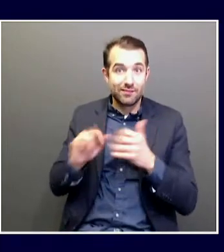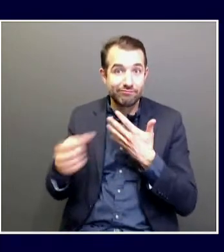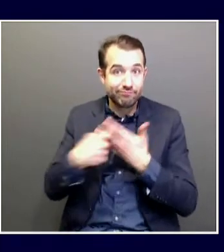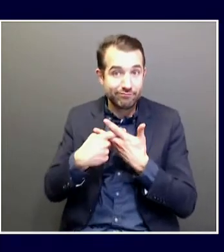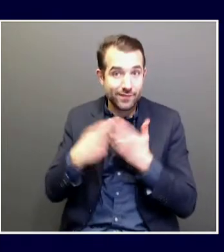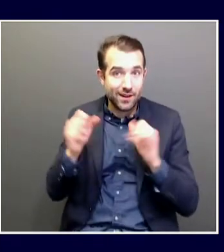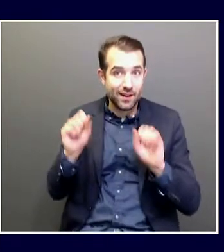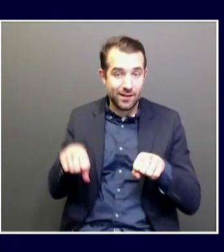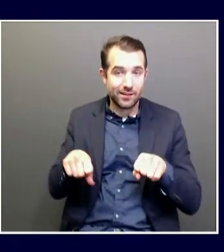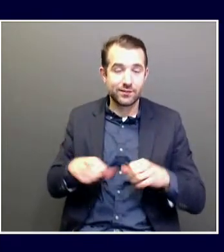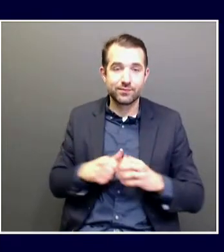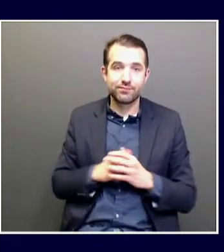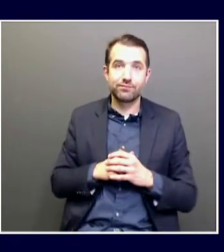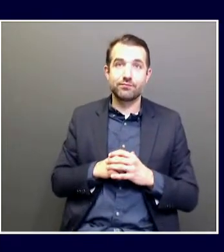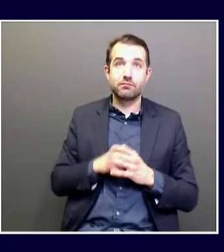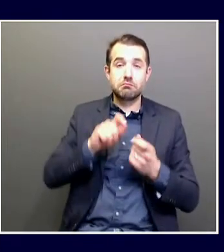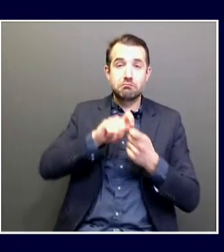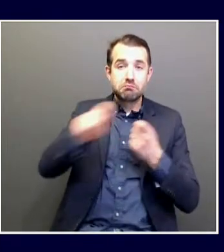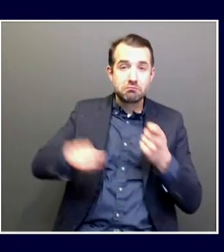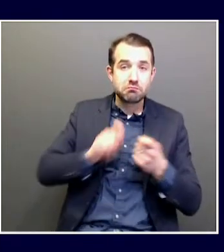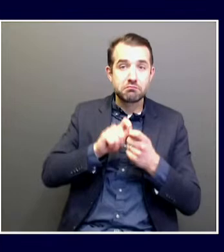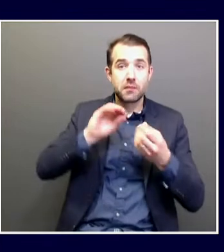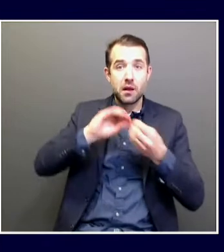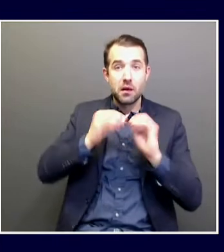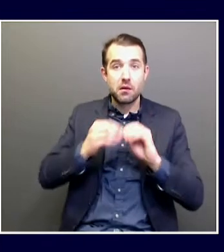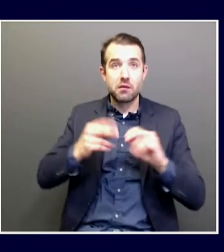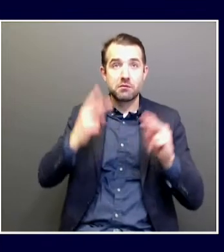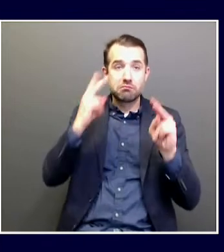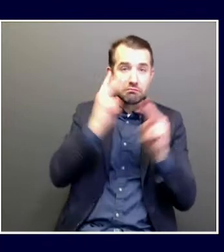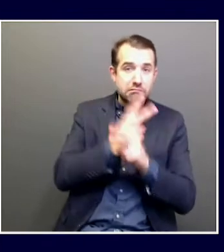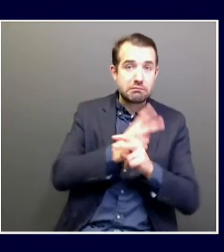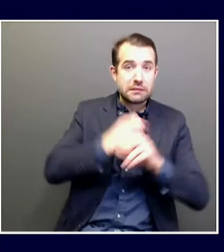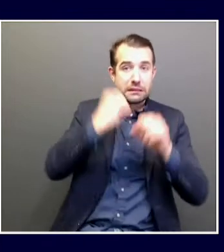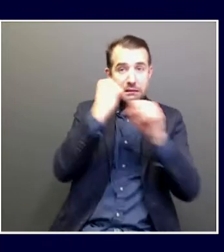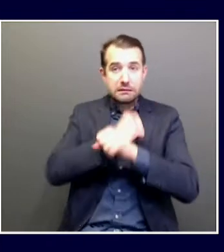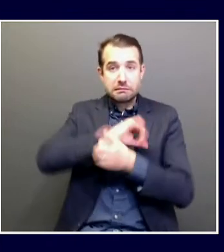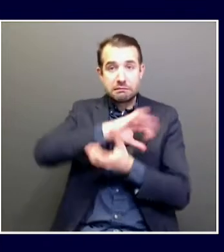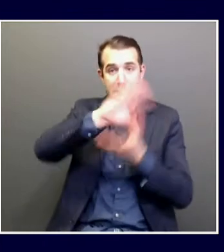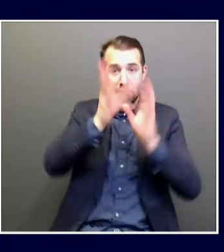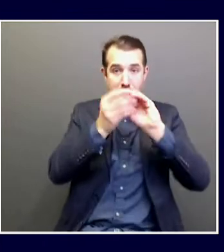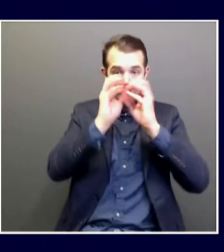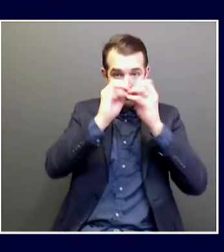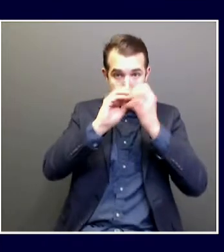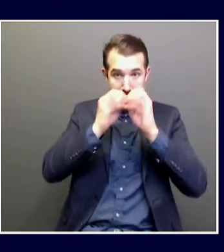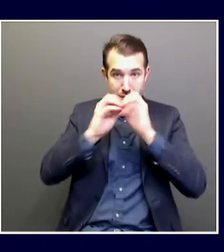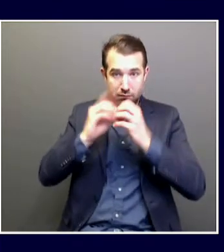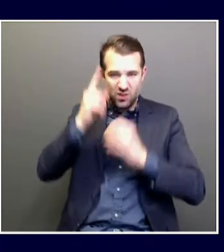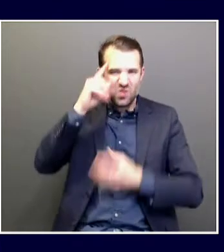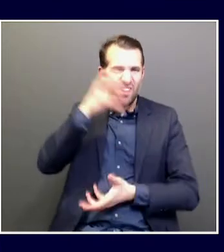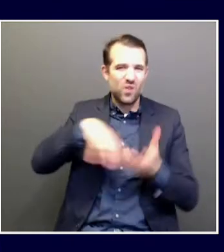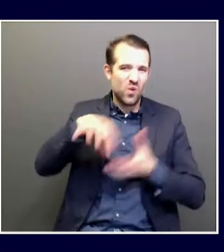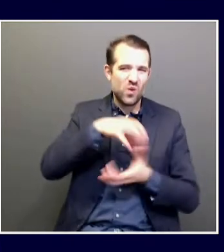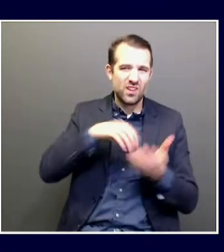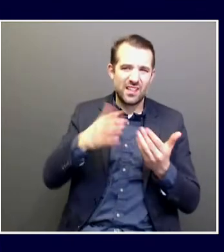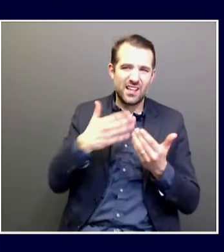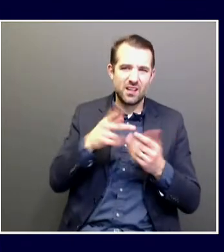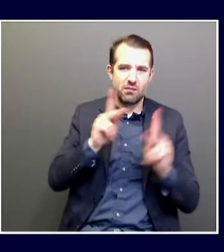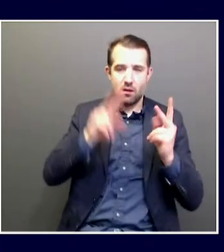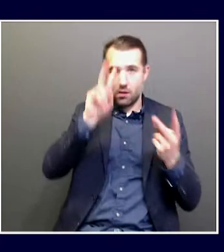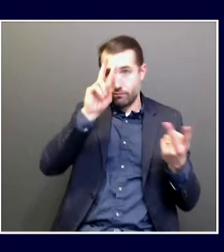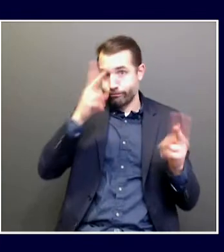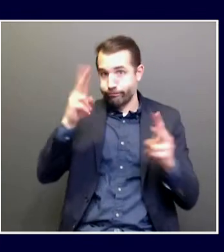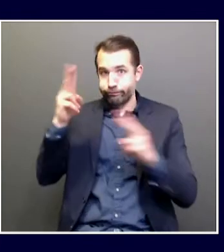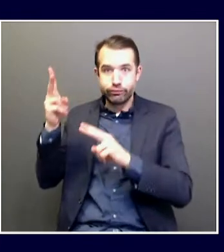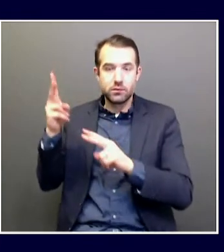there's statistics and then there's statistics. And they can be misinterpreted unless you sort of adjust for that base